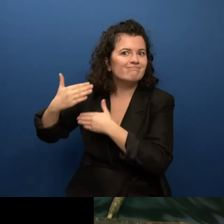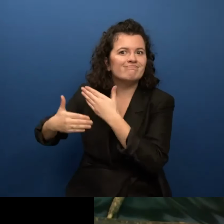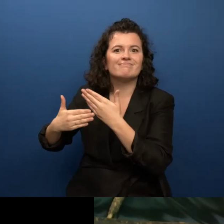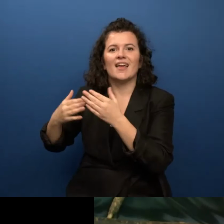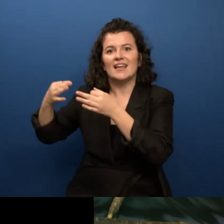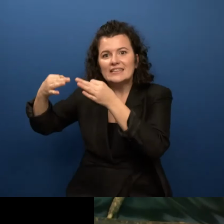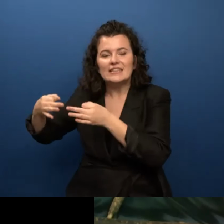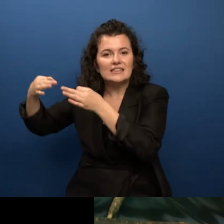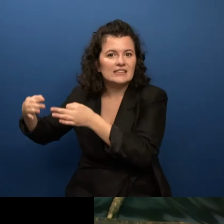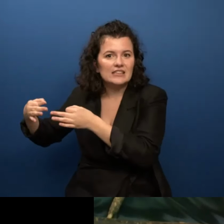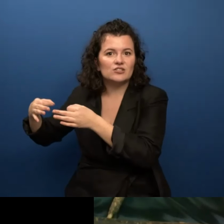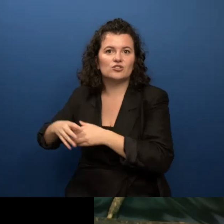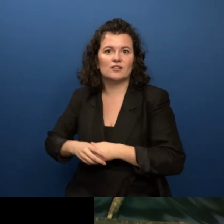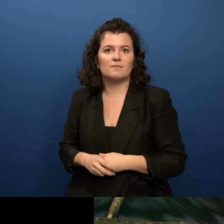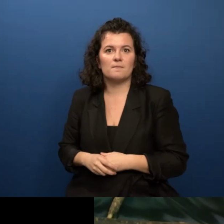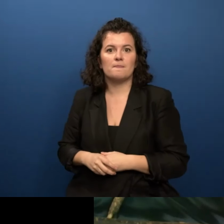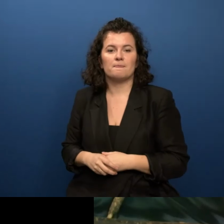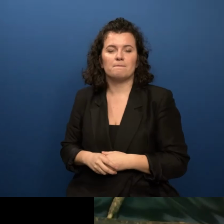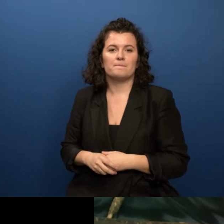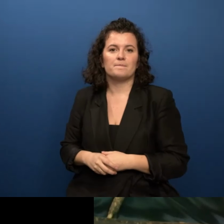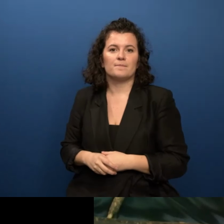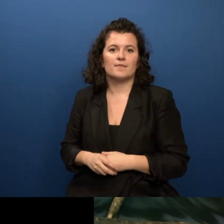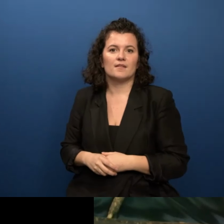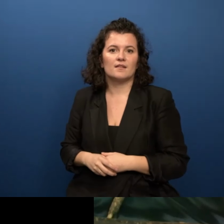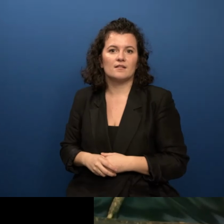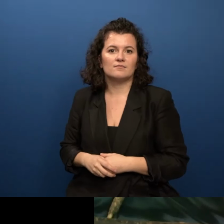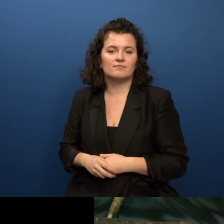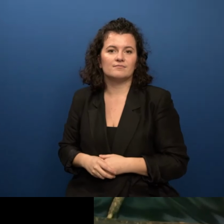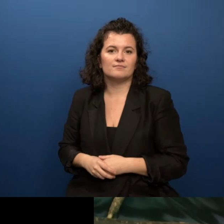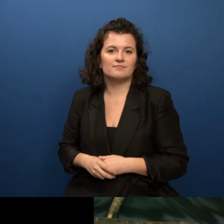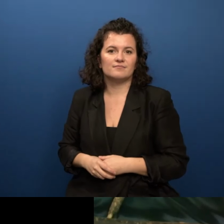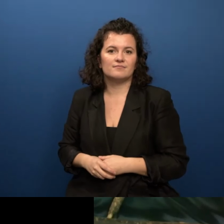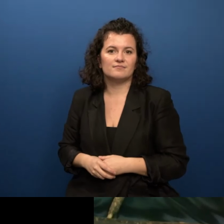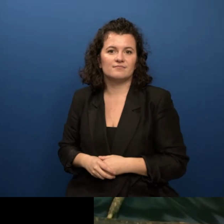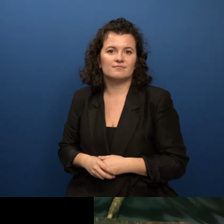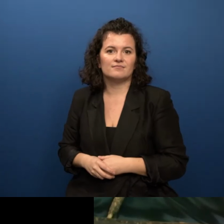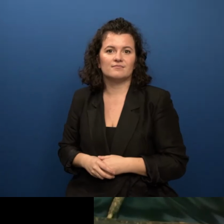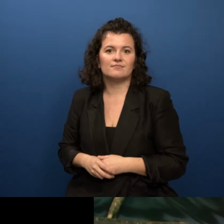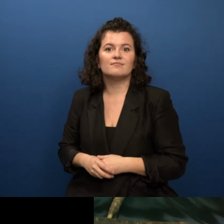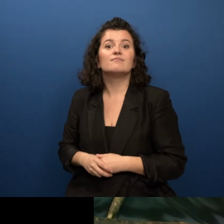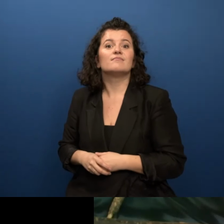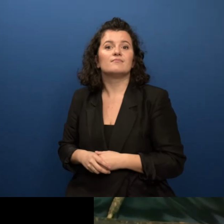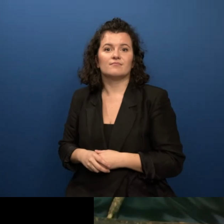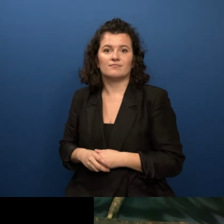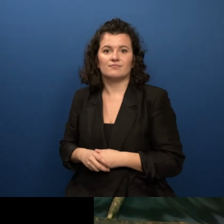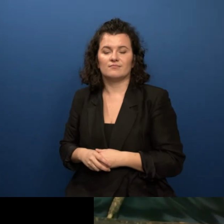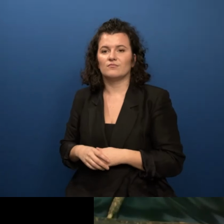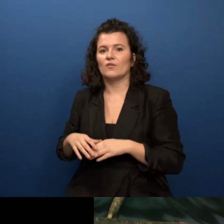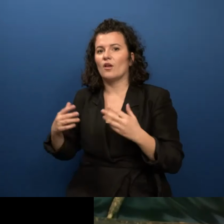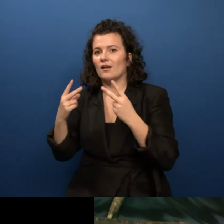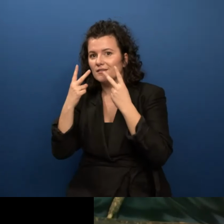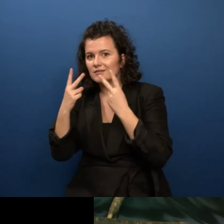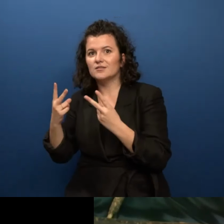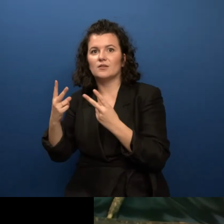or walking sticks like that, scratches. So when they do that for political mileage to be seen like